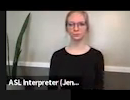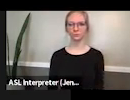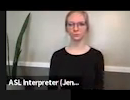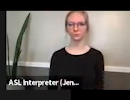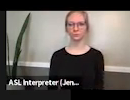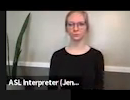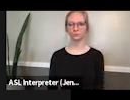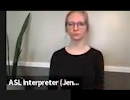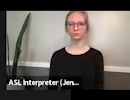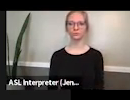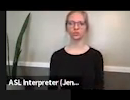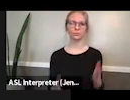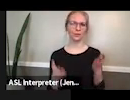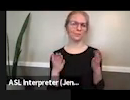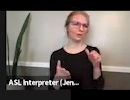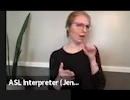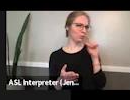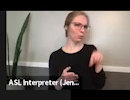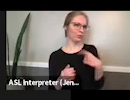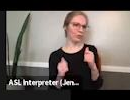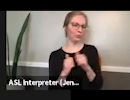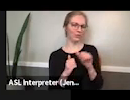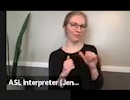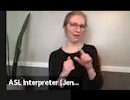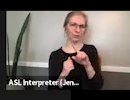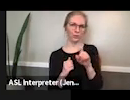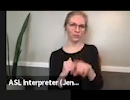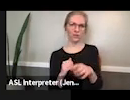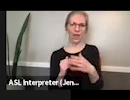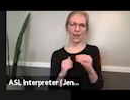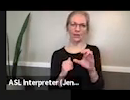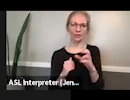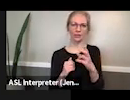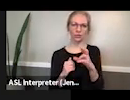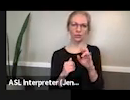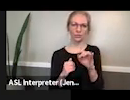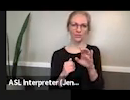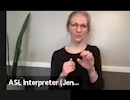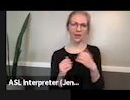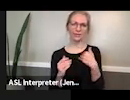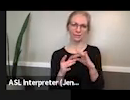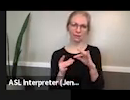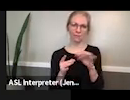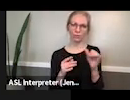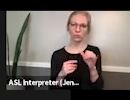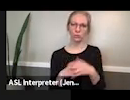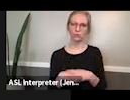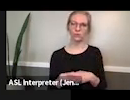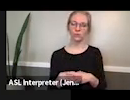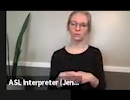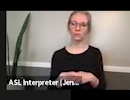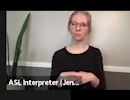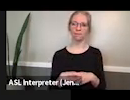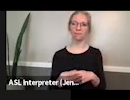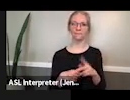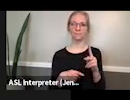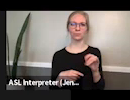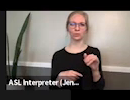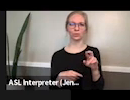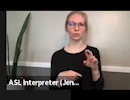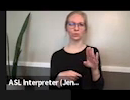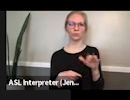this question. And Christine has a comment too. We'll get to that. Kirby says, any examples